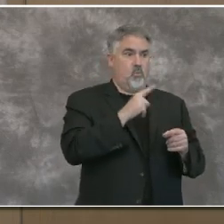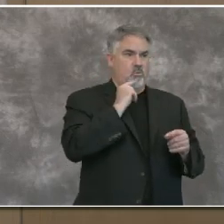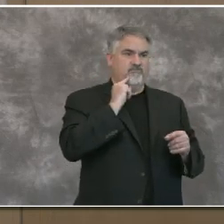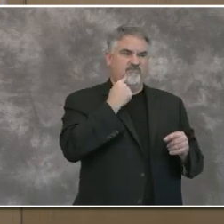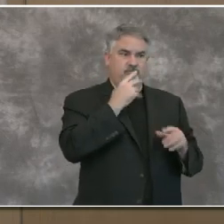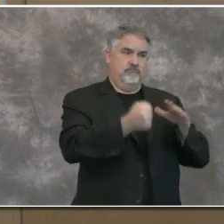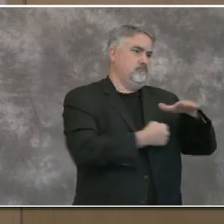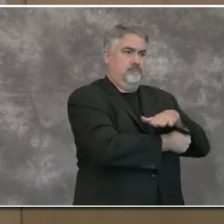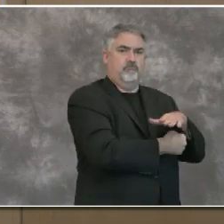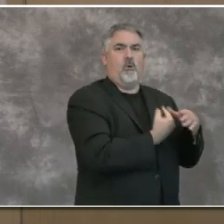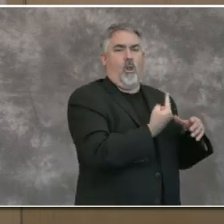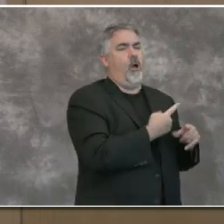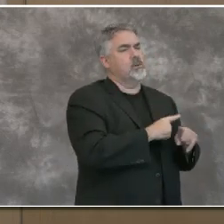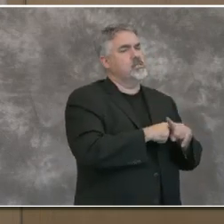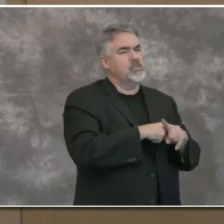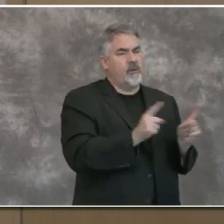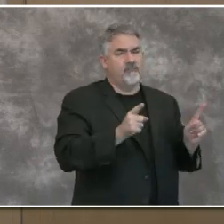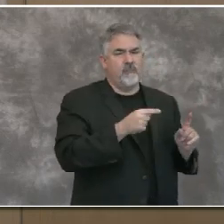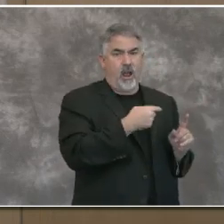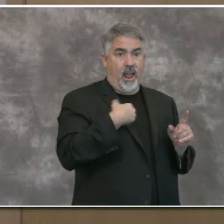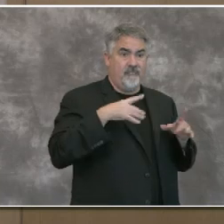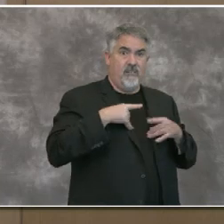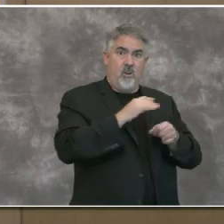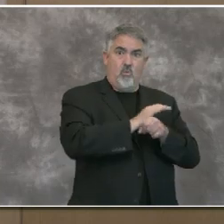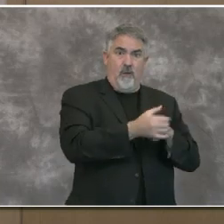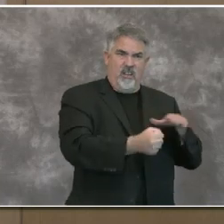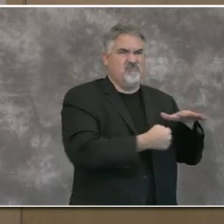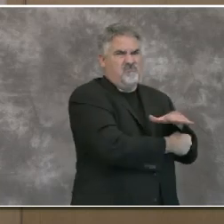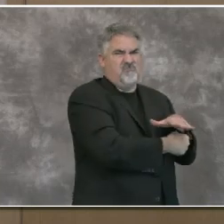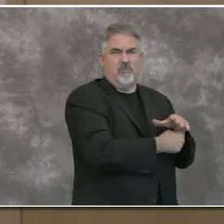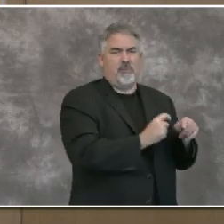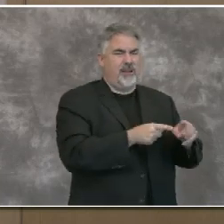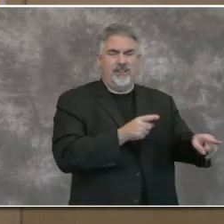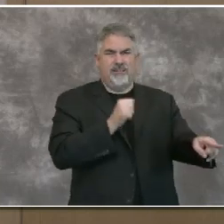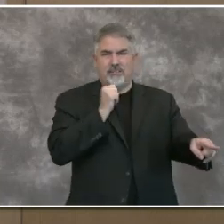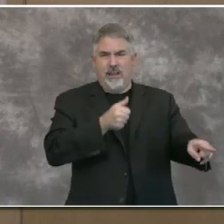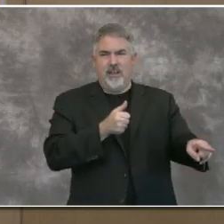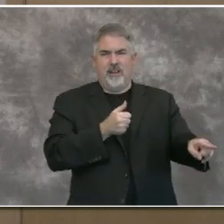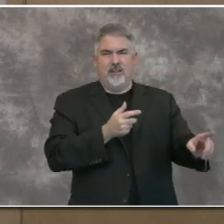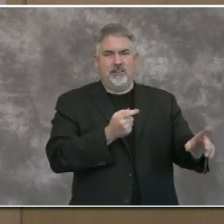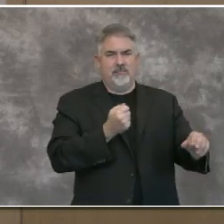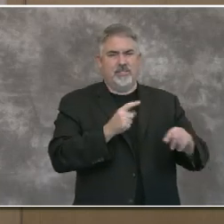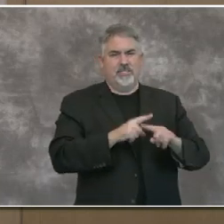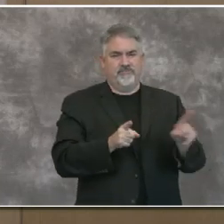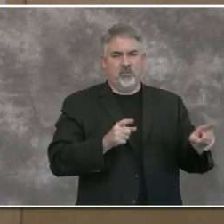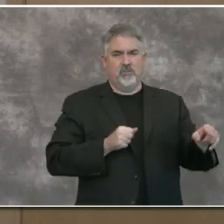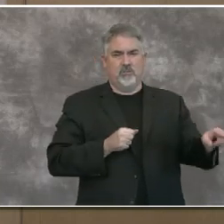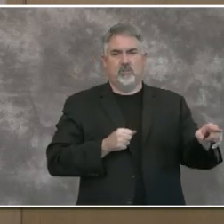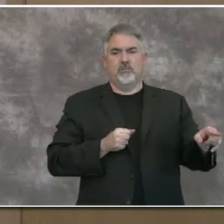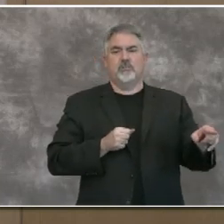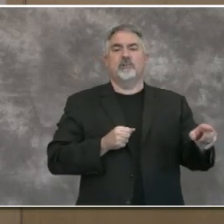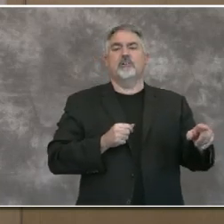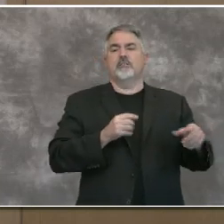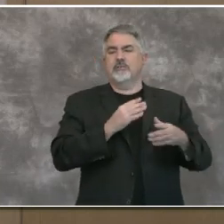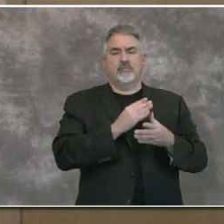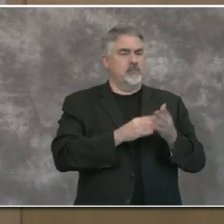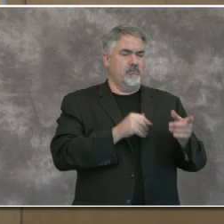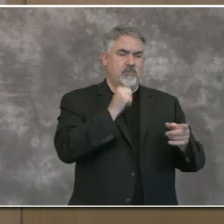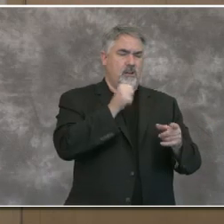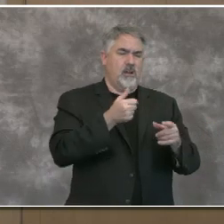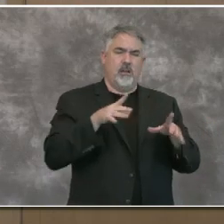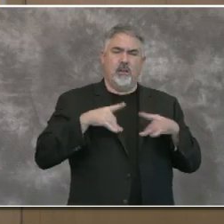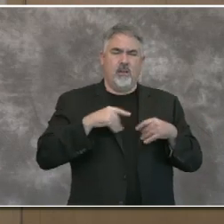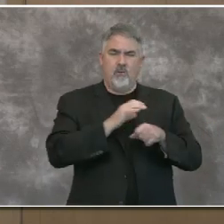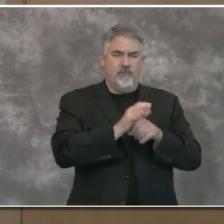individuals that are mixed, where you have some that are in isolation and some that